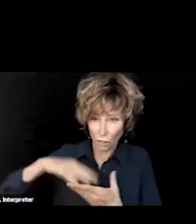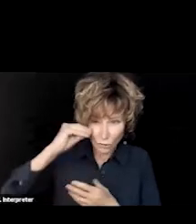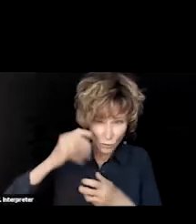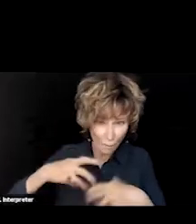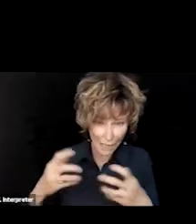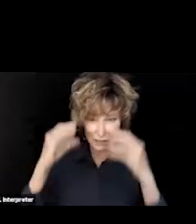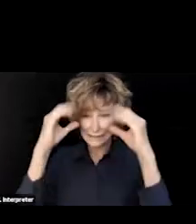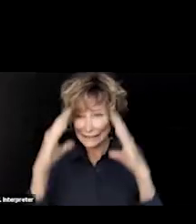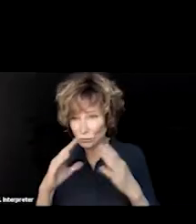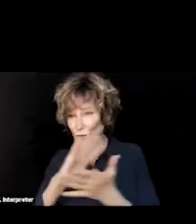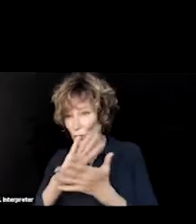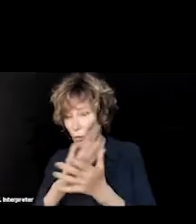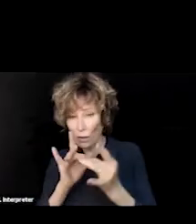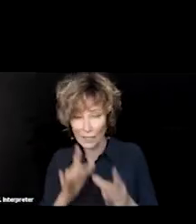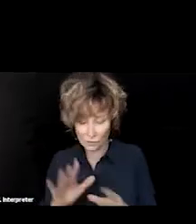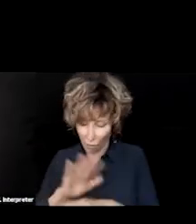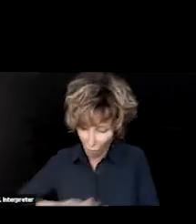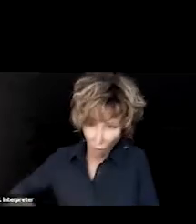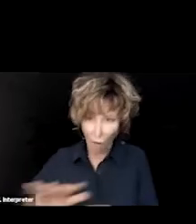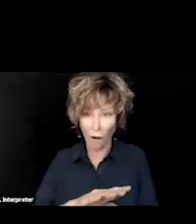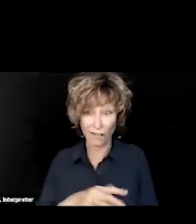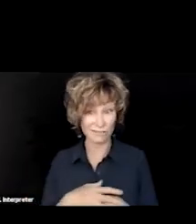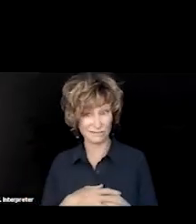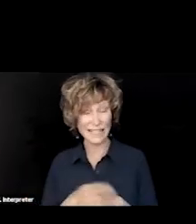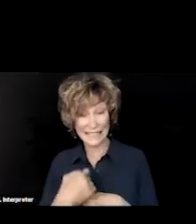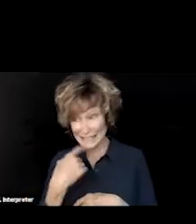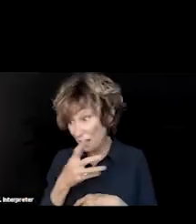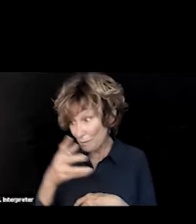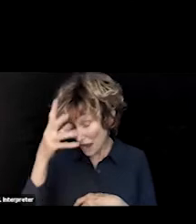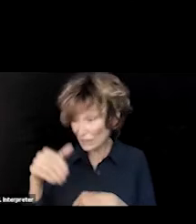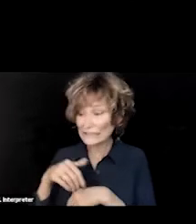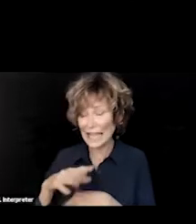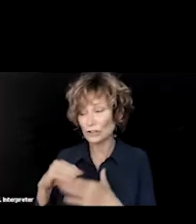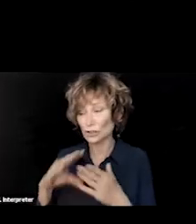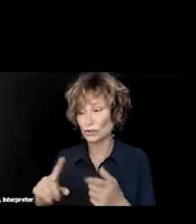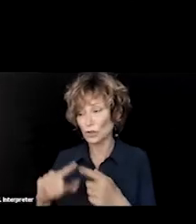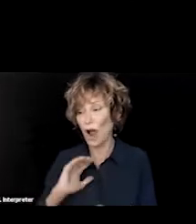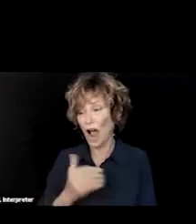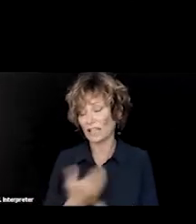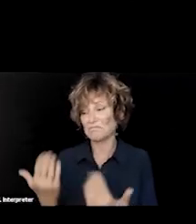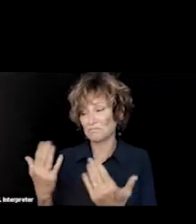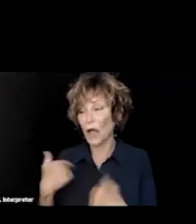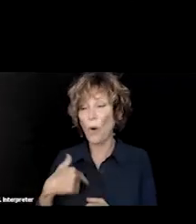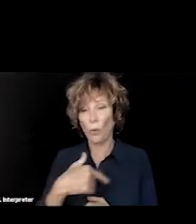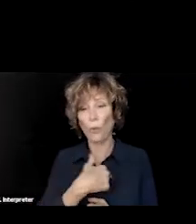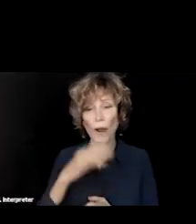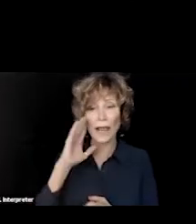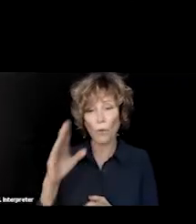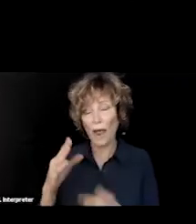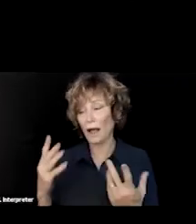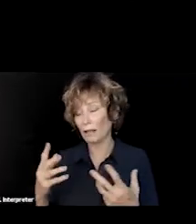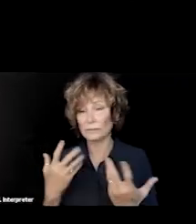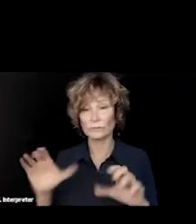leaders everywhere realized they couldn't simply tell parents, send your students to us and we'll take it from